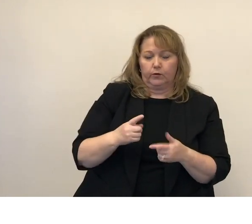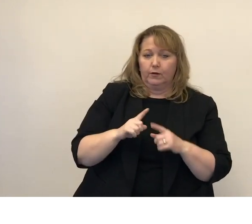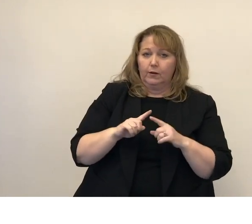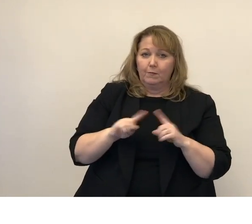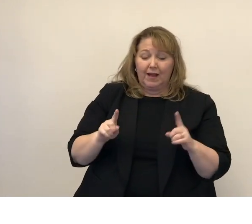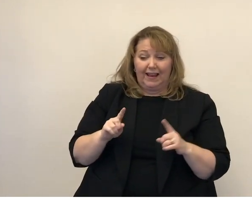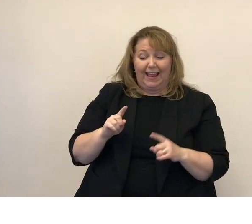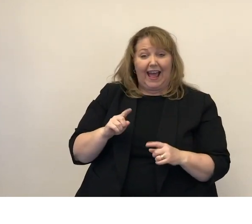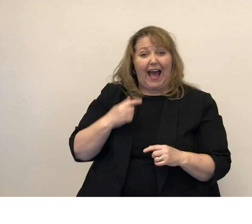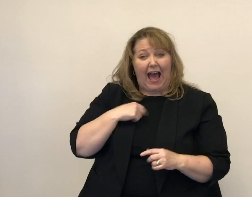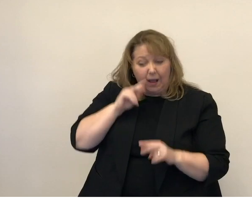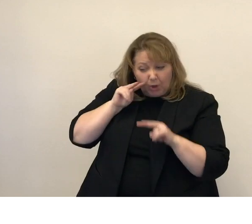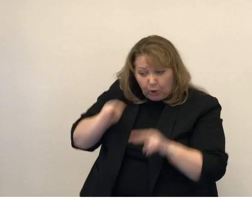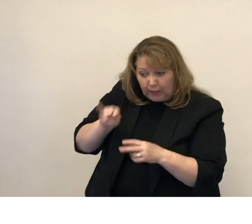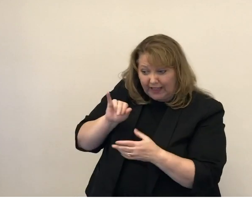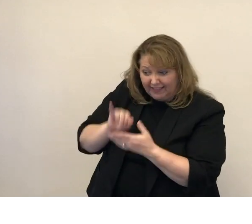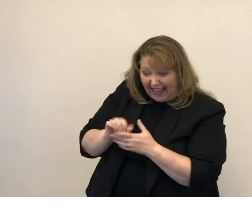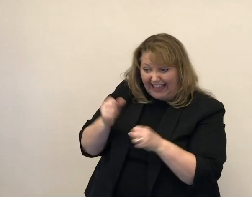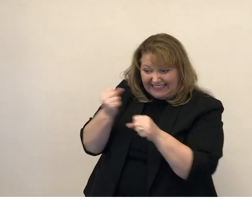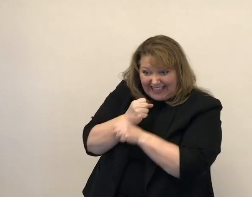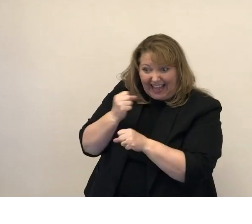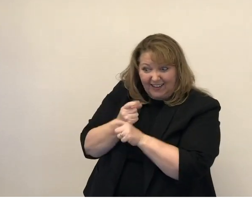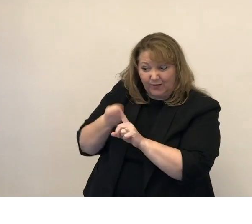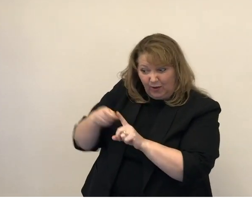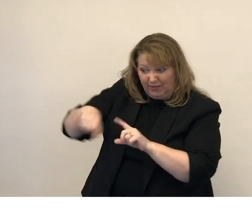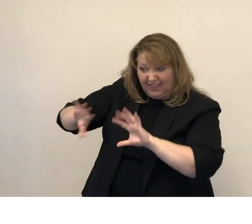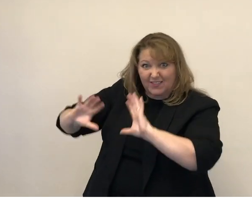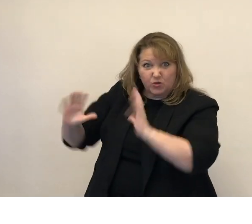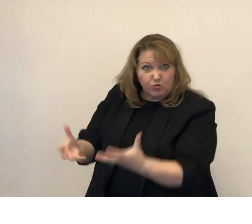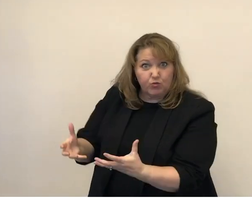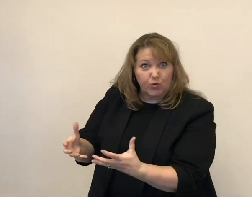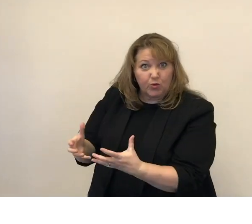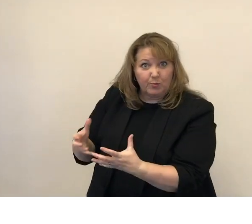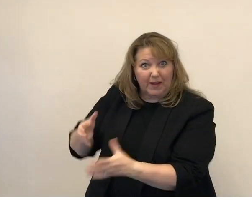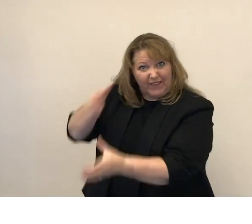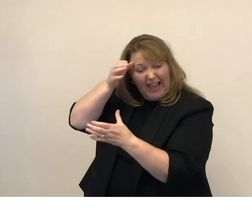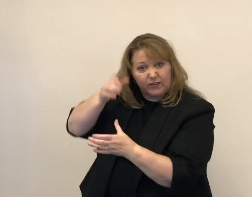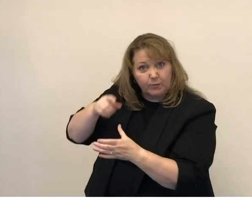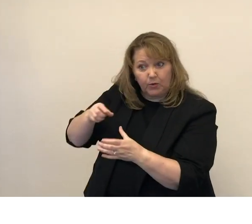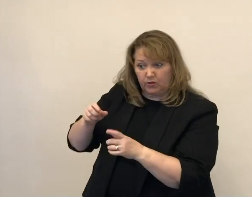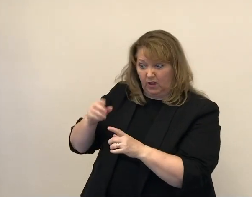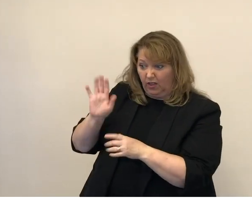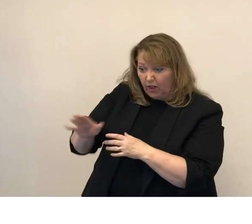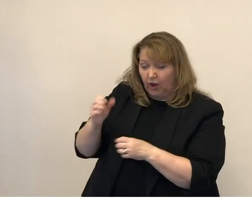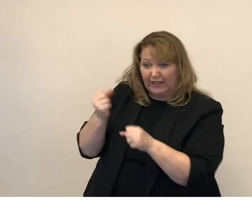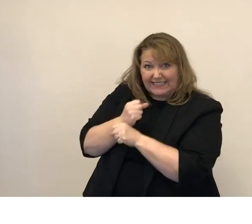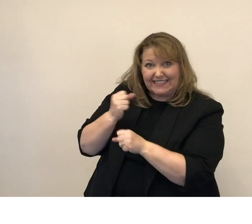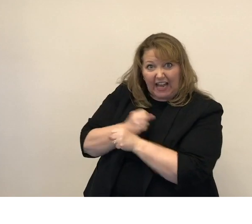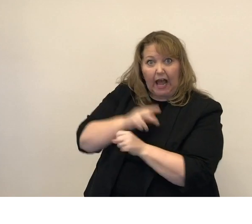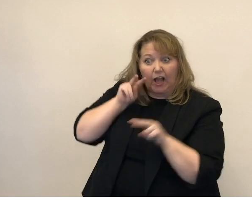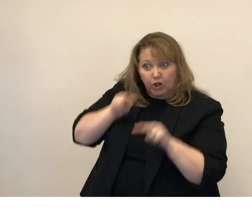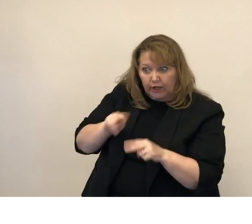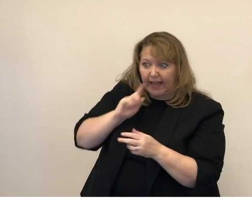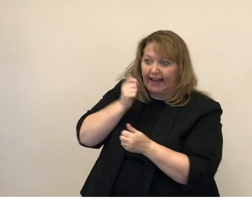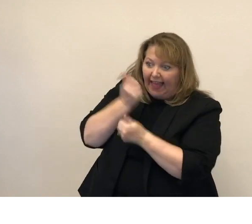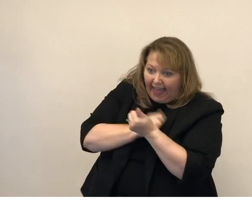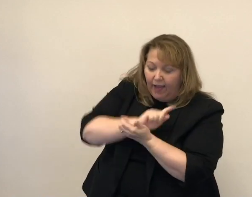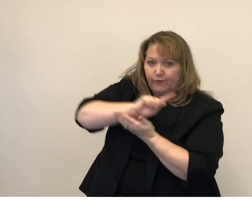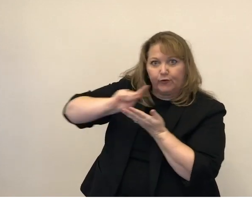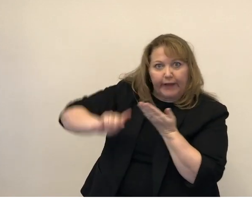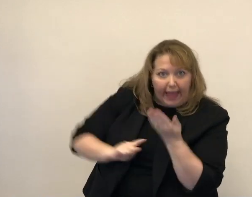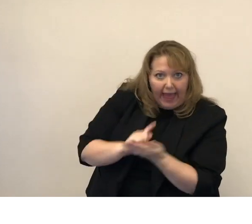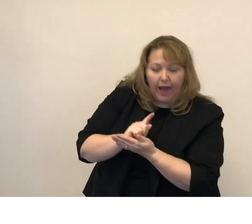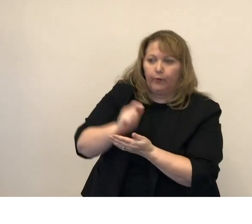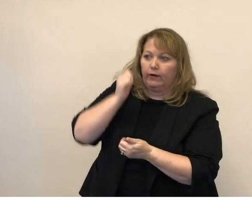got experts that deal just with this that I talk to, and they explain to me what happens if and I'll say, what happens if I allow this to open or